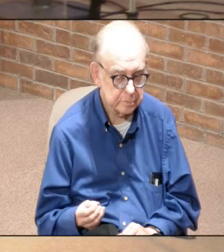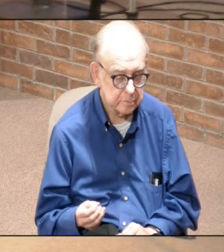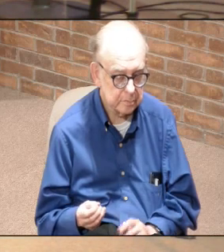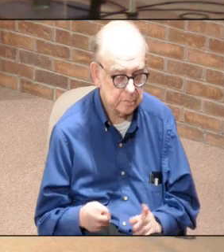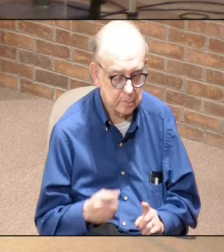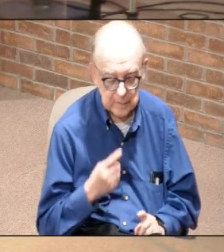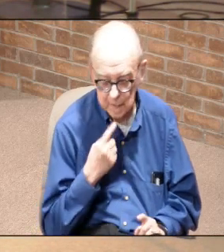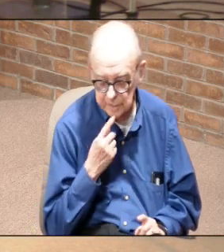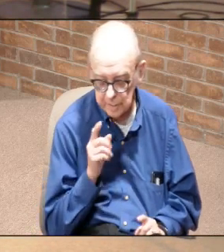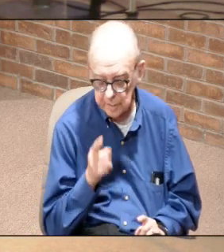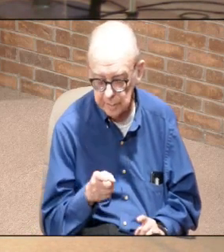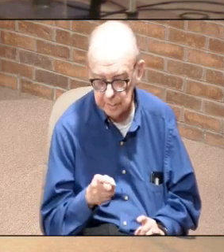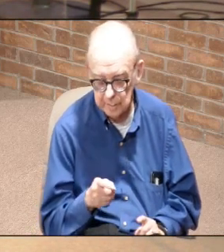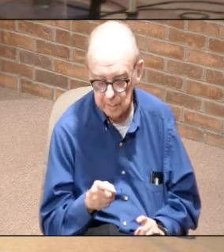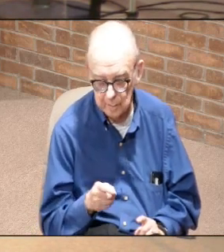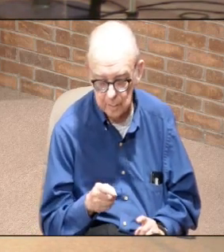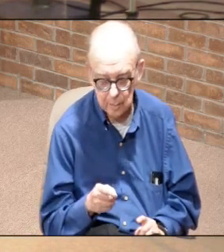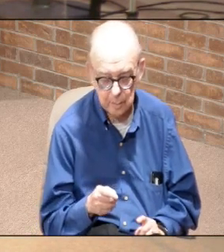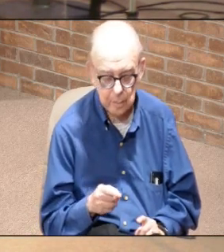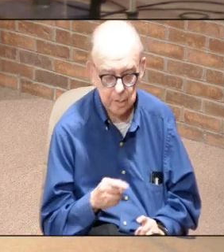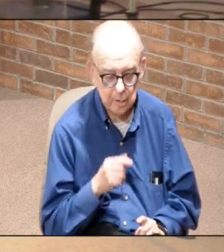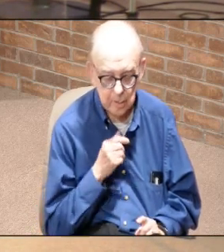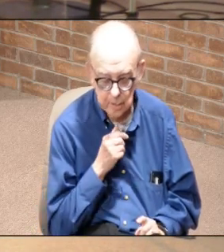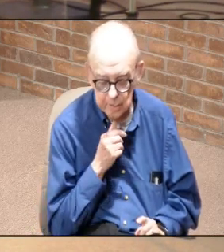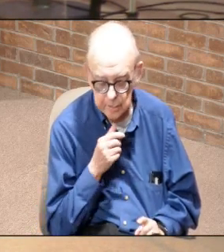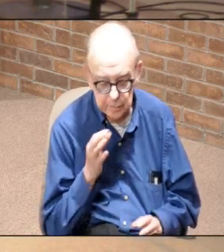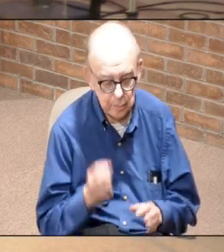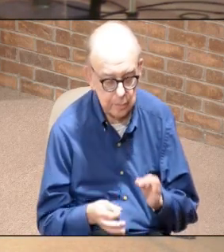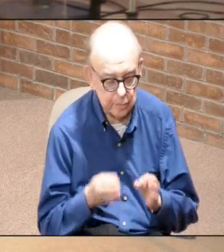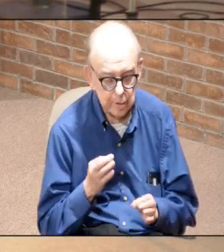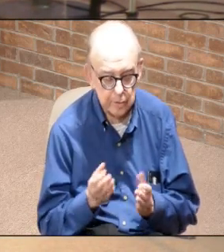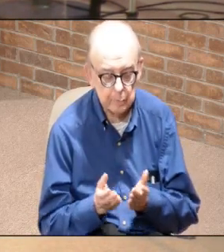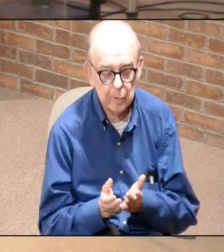what I say to you is this: you don't judge a book by its cover.